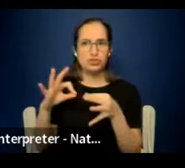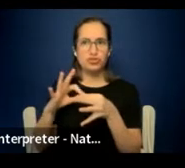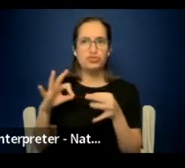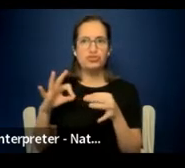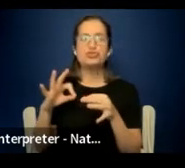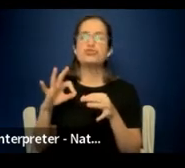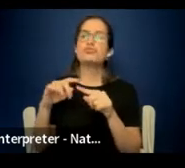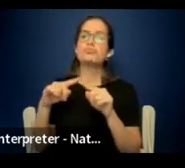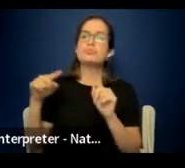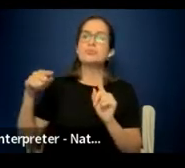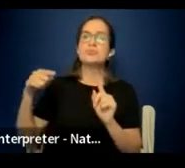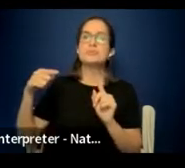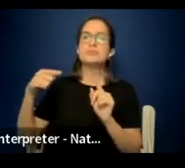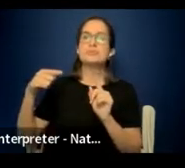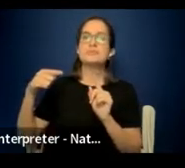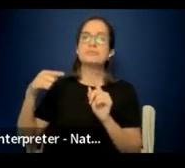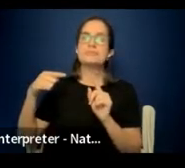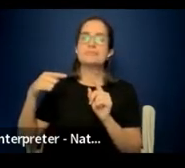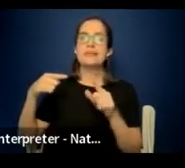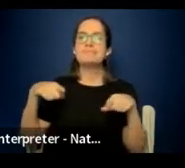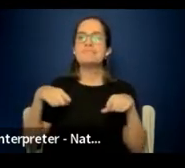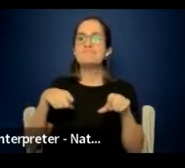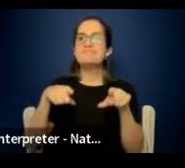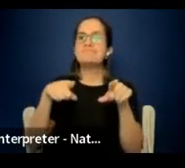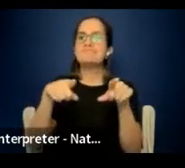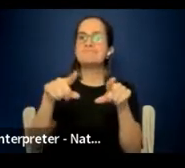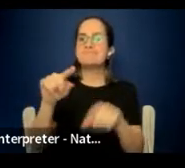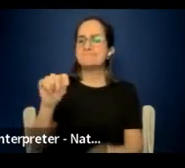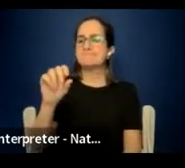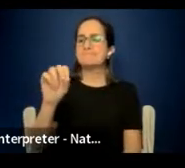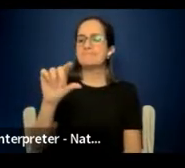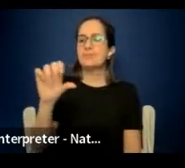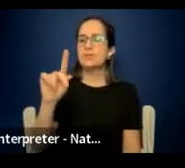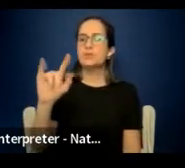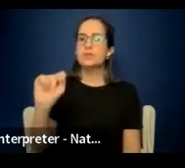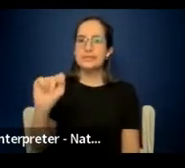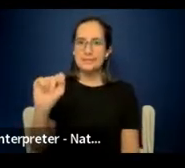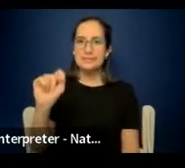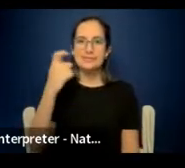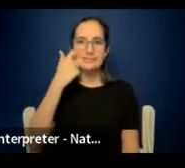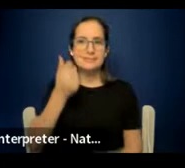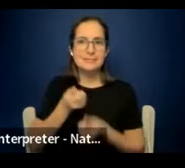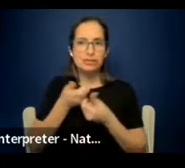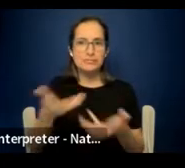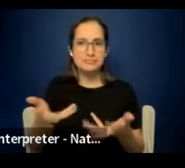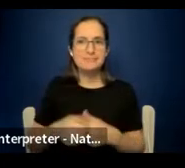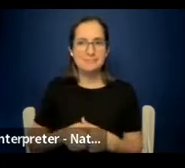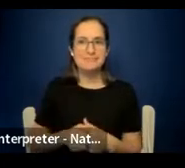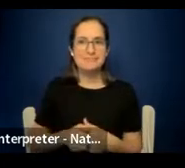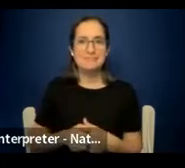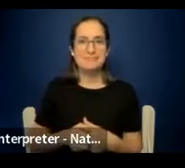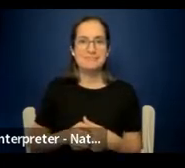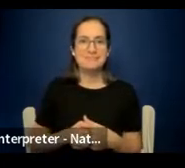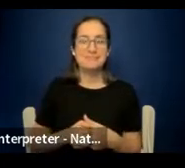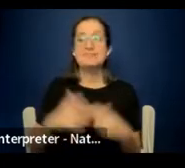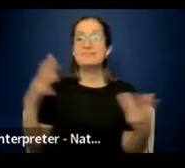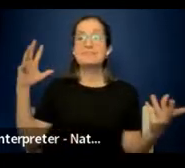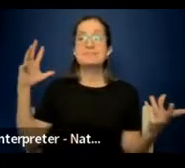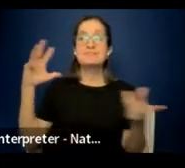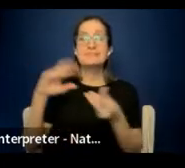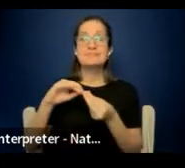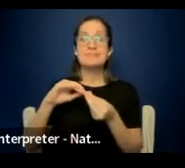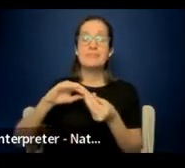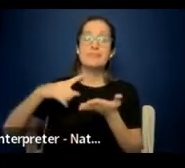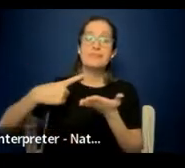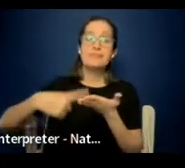aligned with our toolkit that we just put out. And so overall, we're talking about